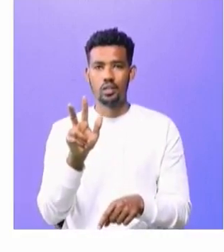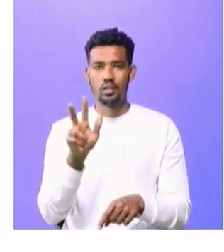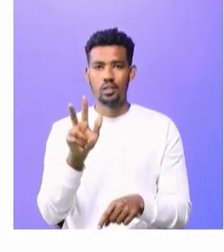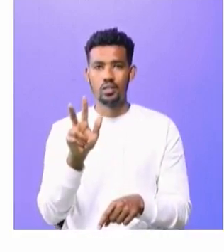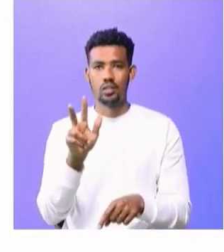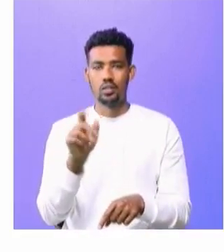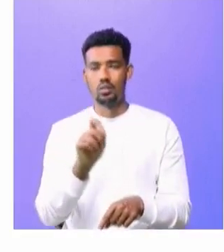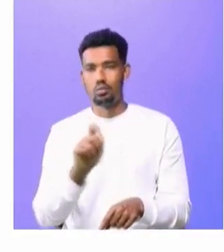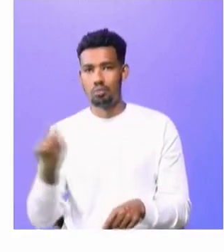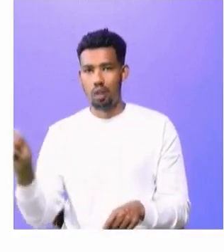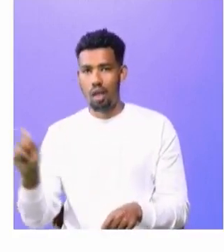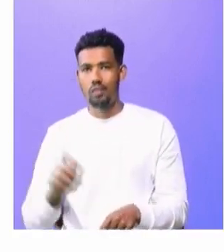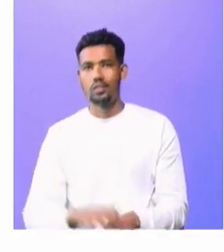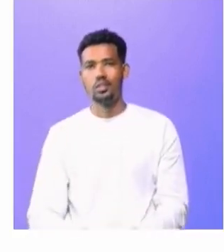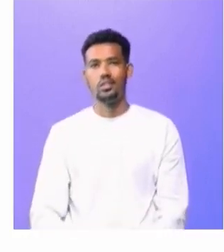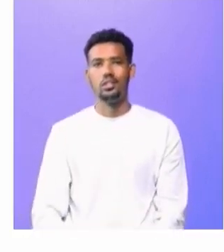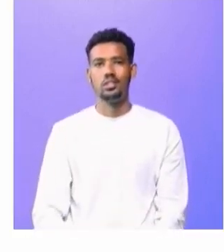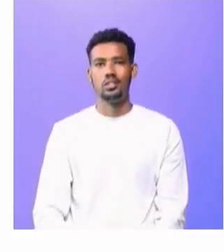blank.